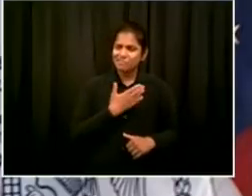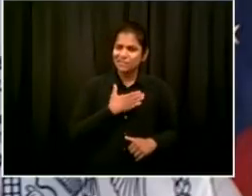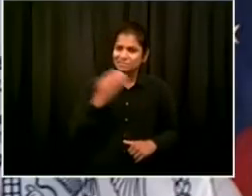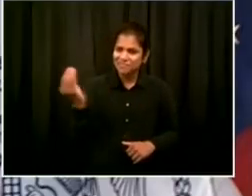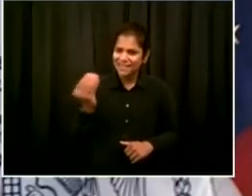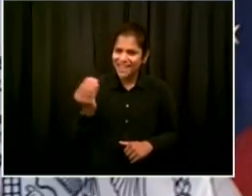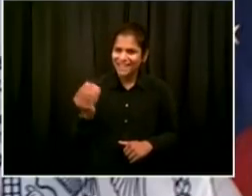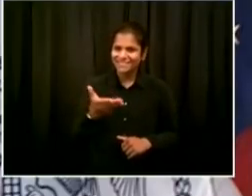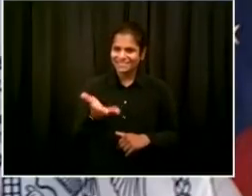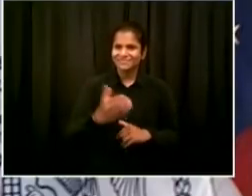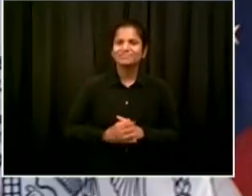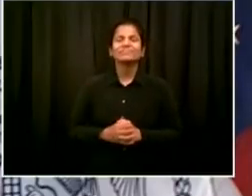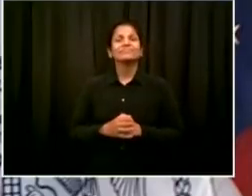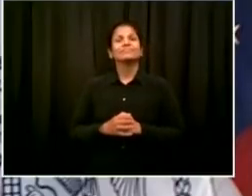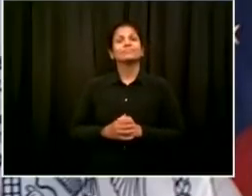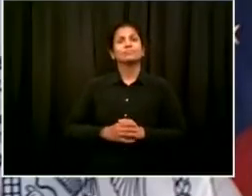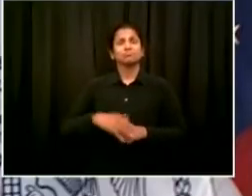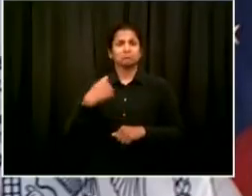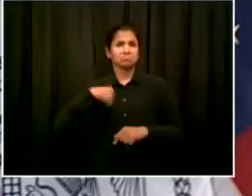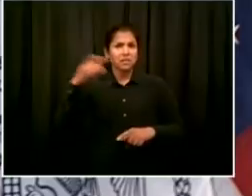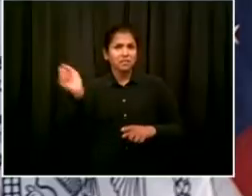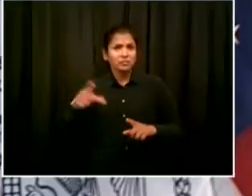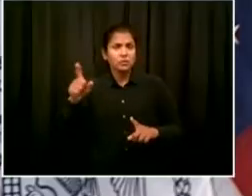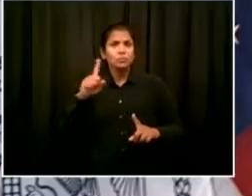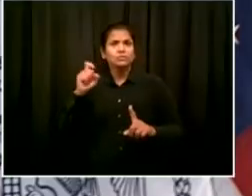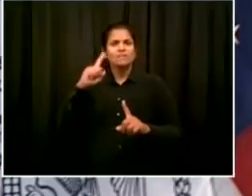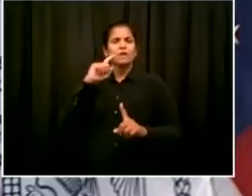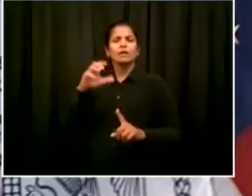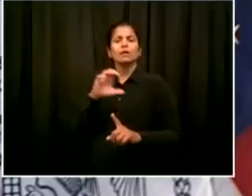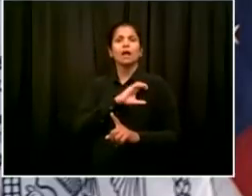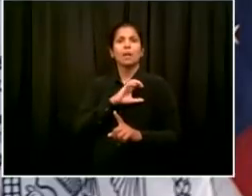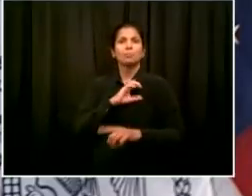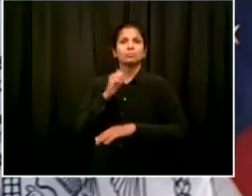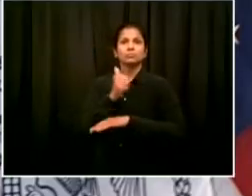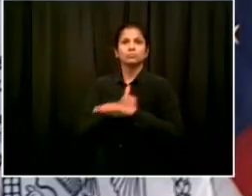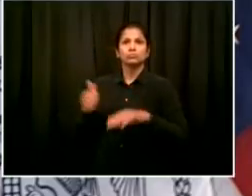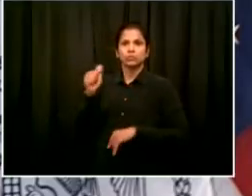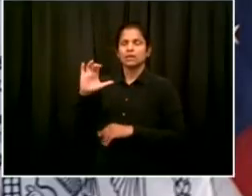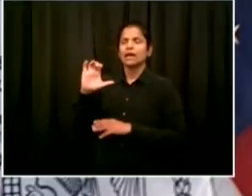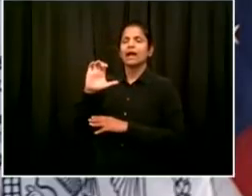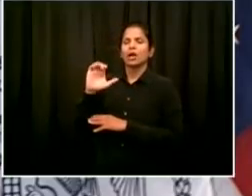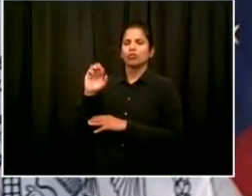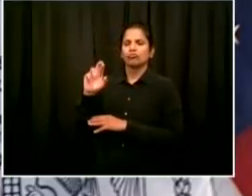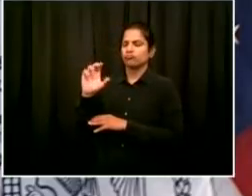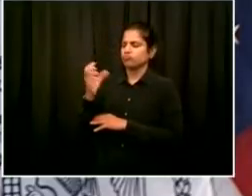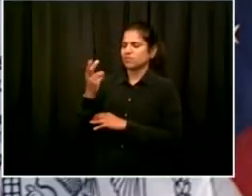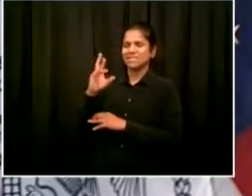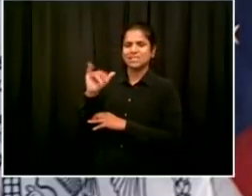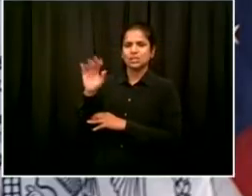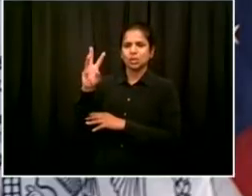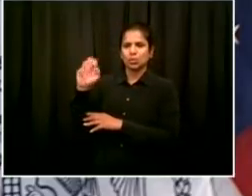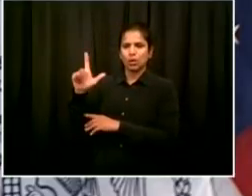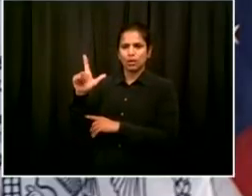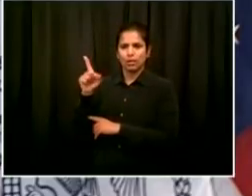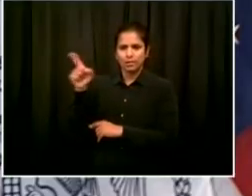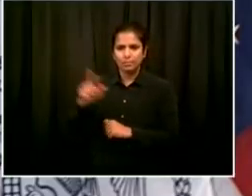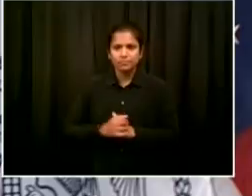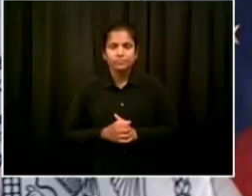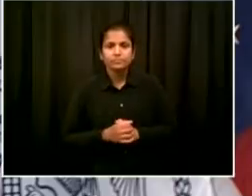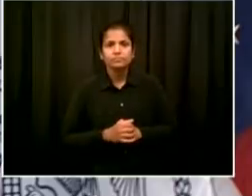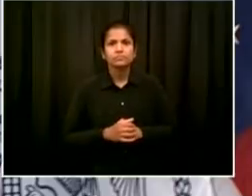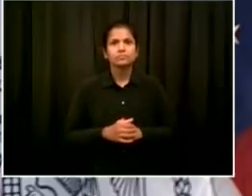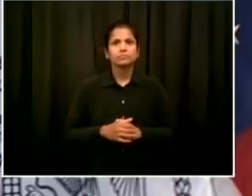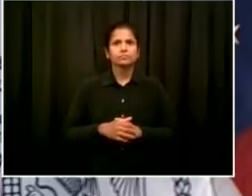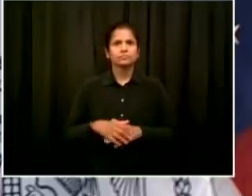Commissioner Criswell and you, the mayor, to perhaps explain. In my basic understanding of surge incidents in New York